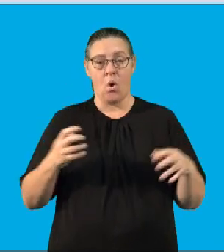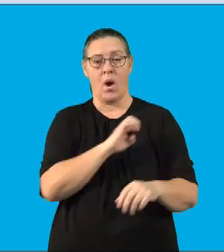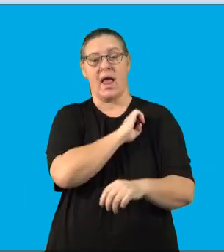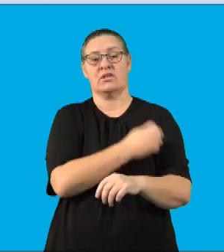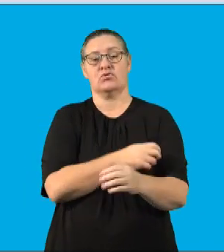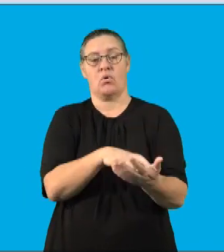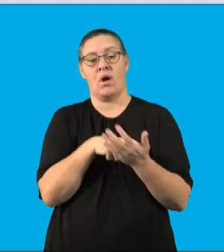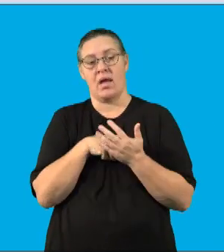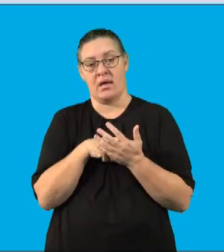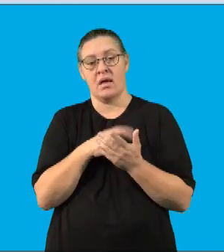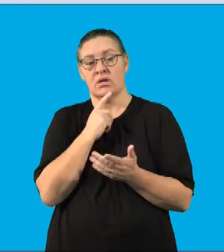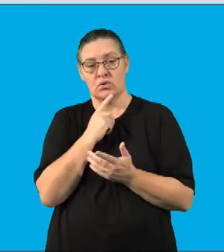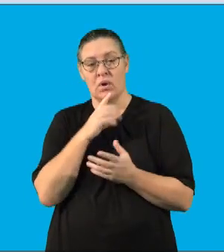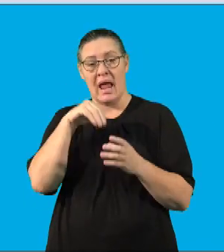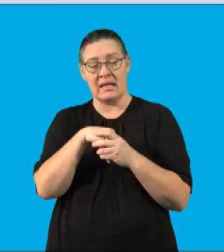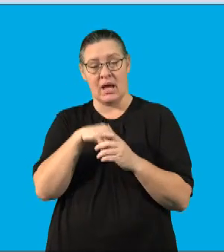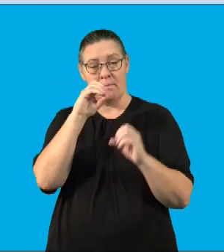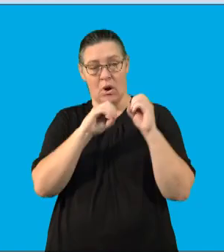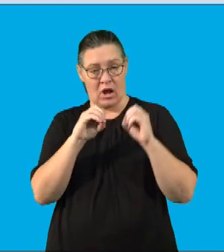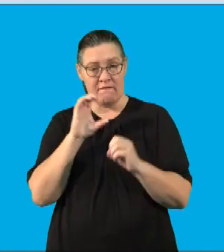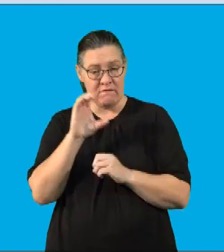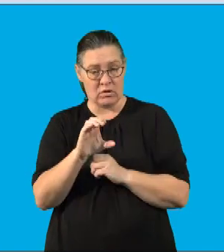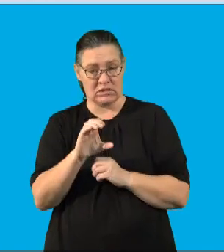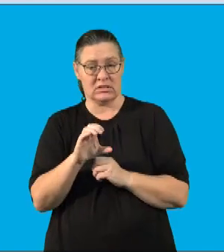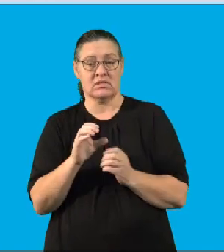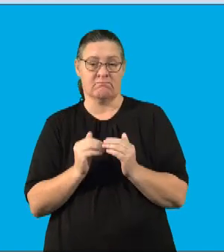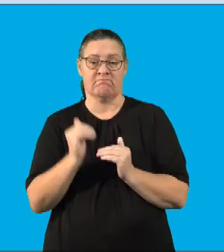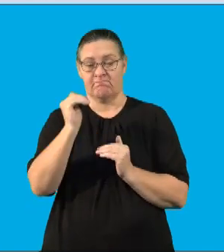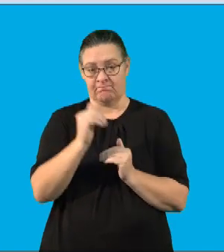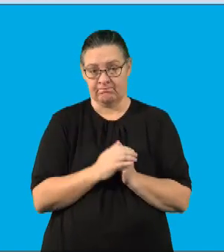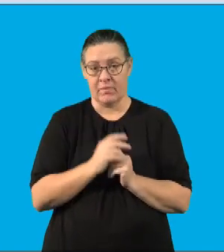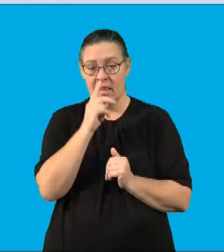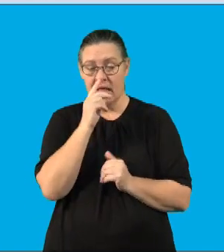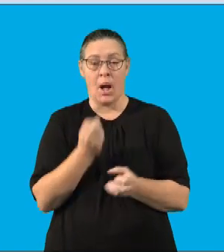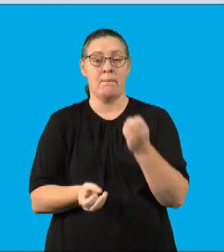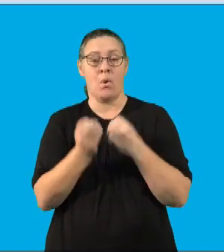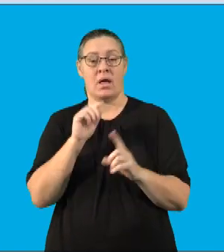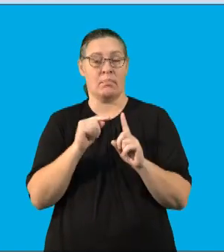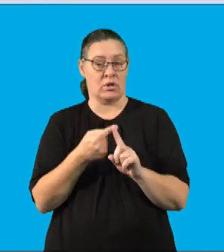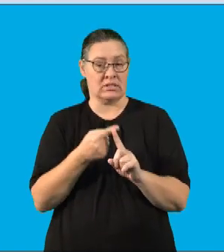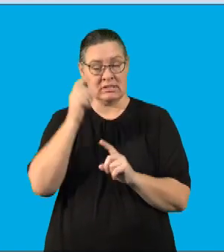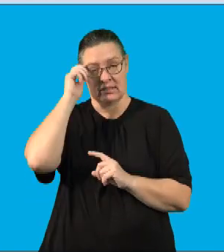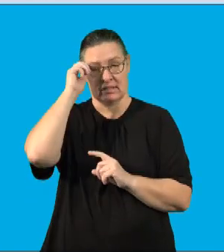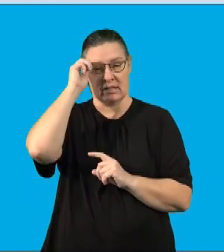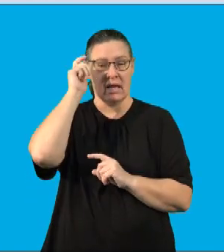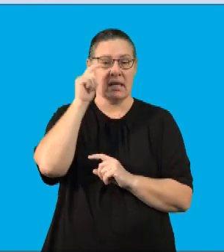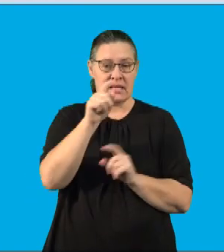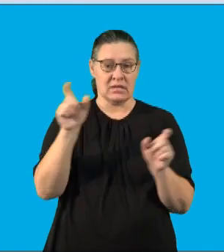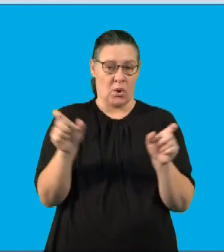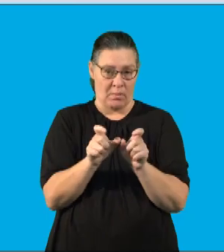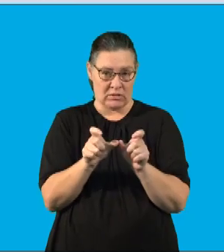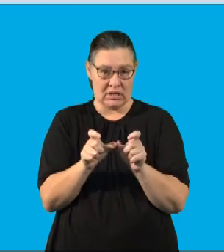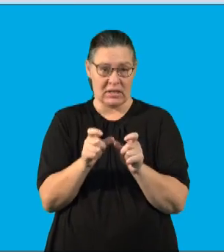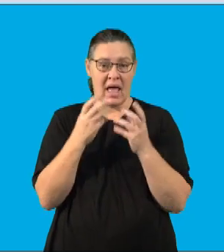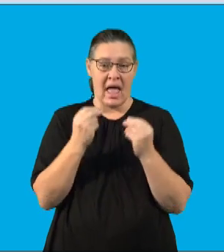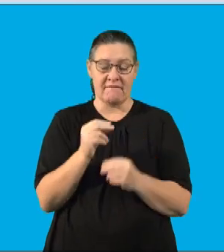going to be required to overcome that intermolecular force. Now, if we're looking at the boiling point then, it means this compound here,